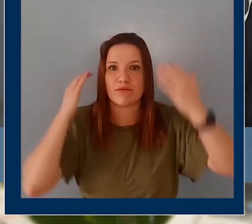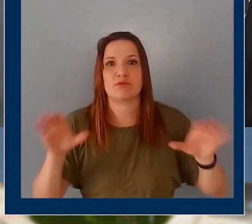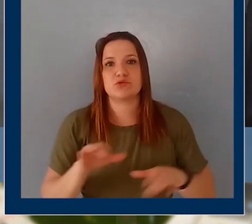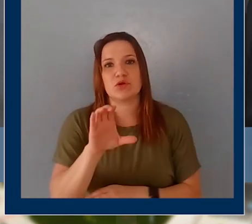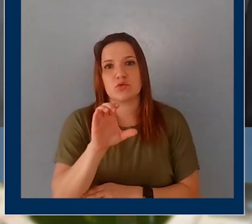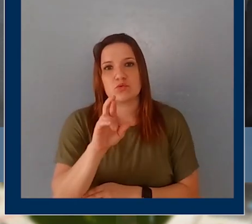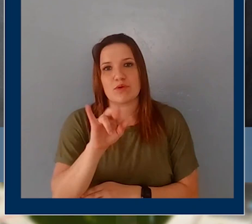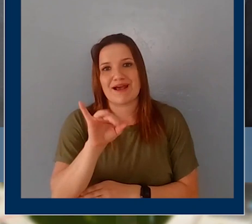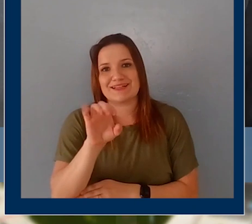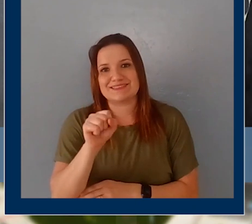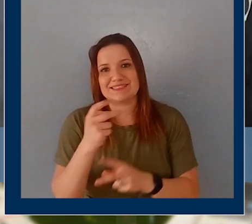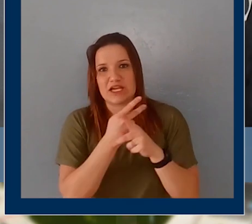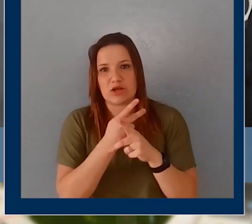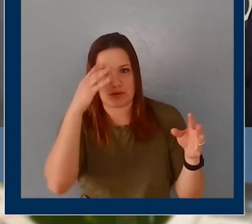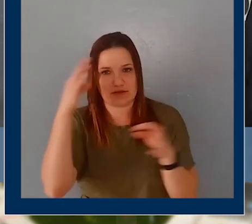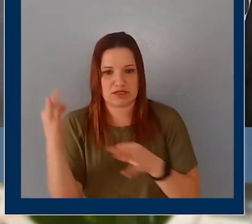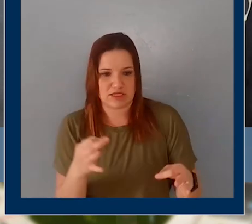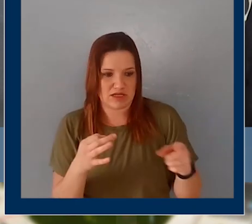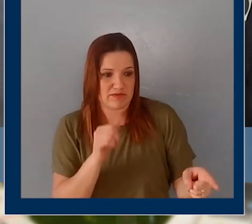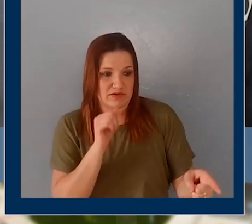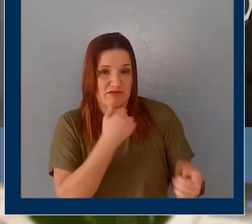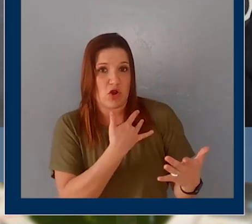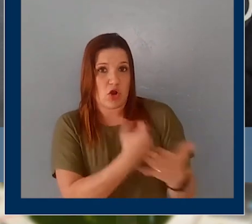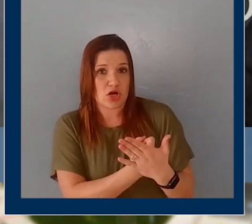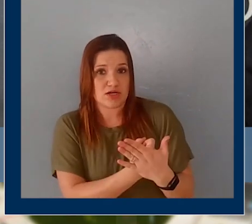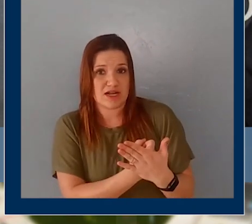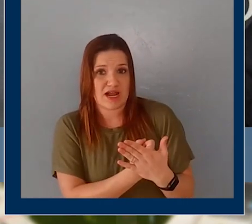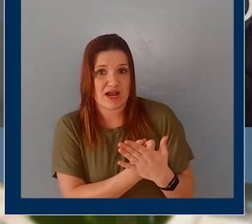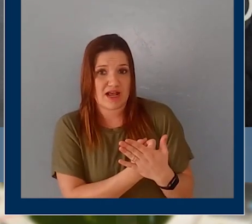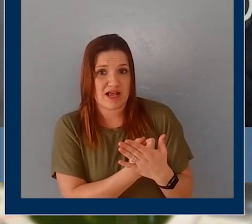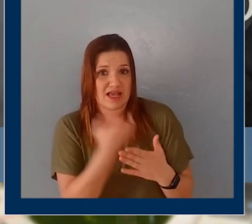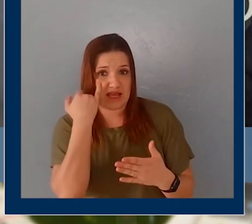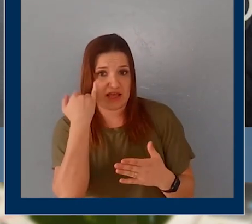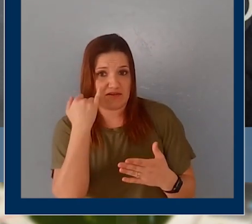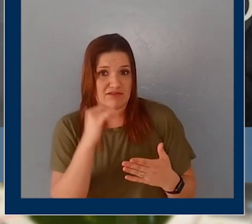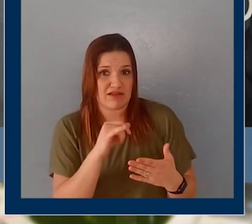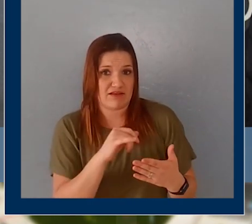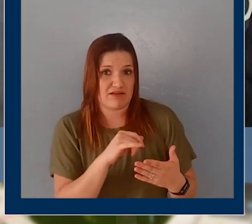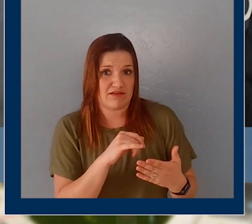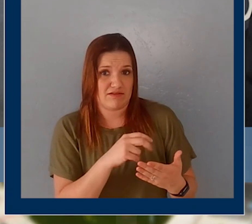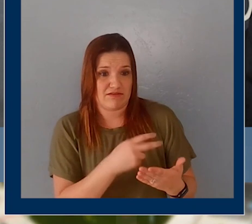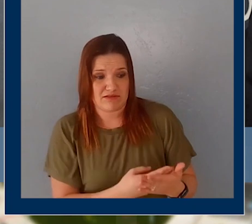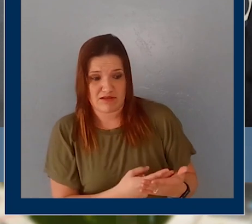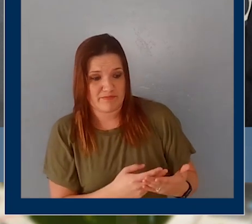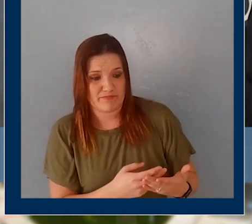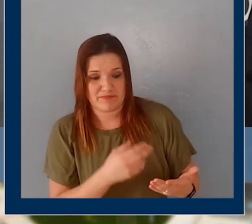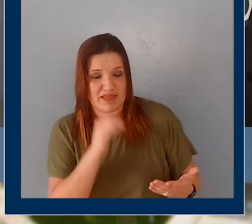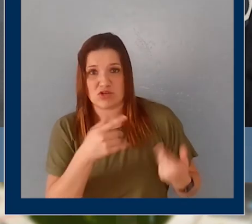situation. So crisis care is when your hospital has been so